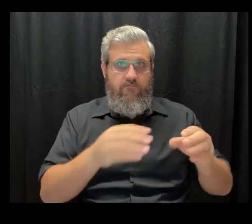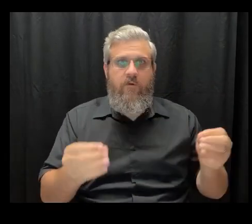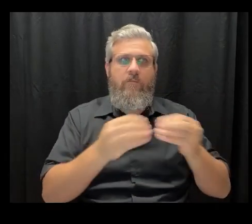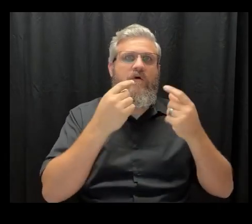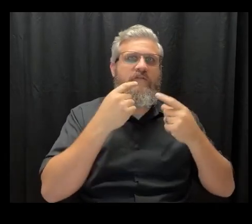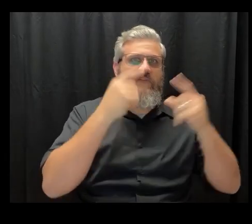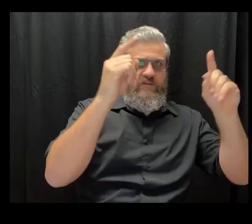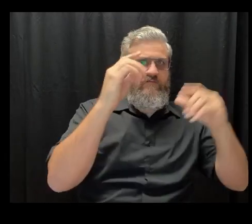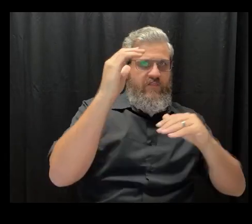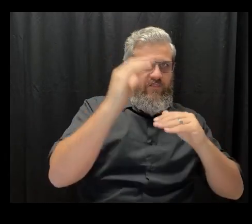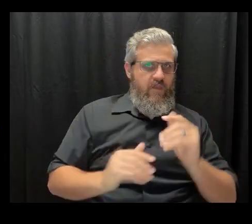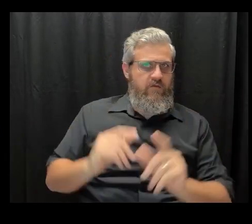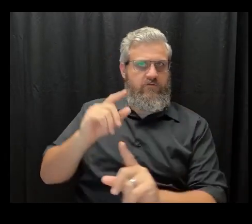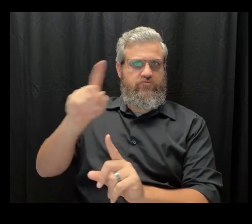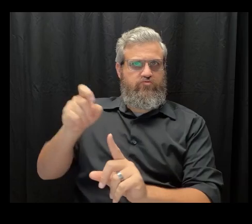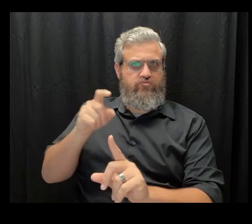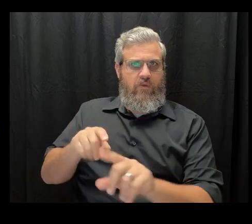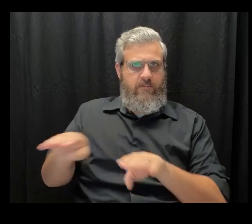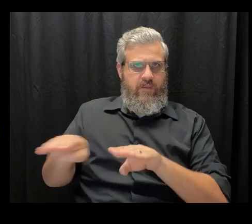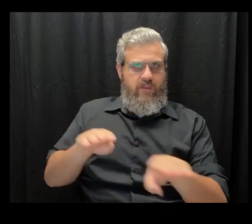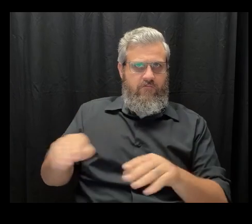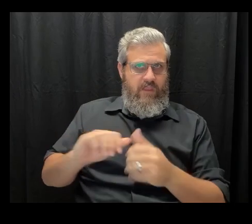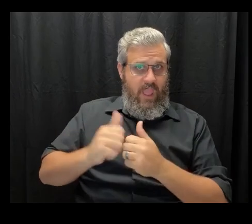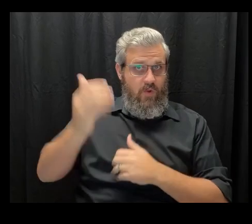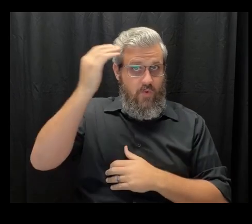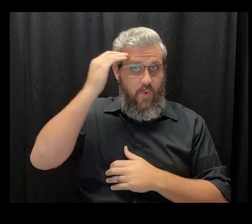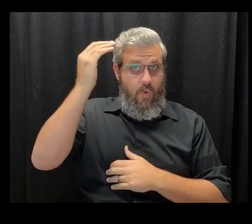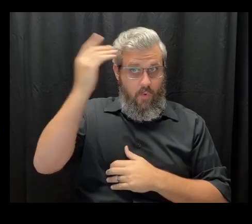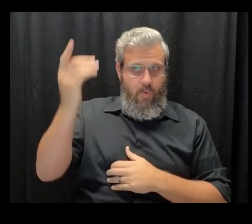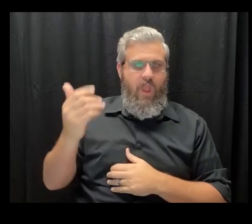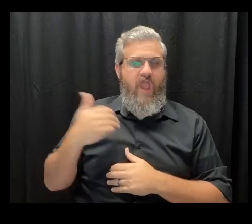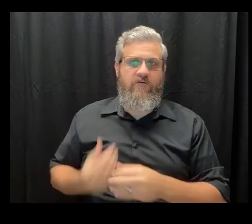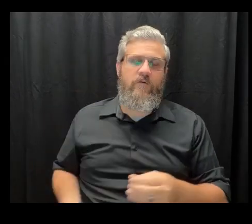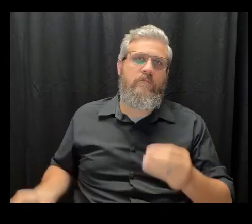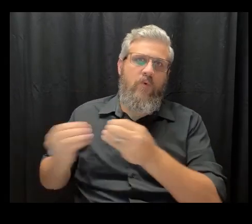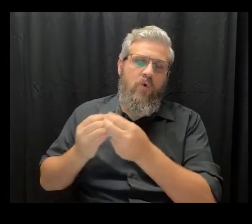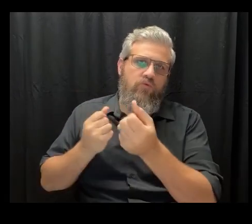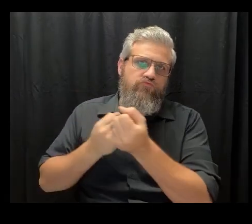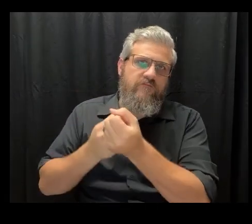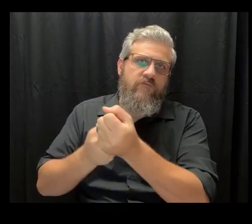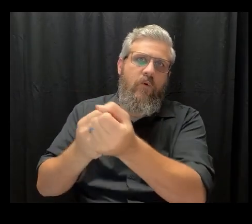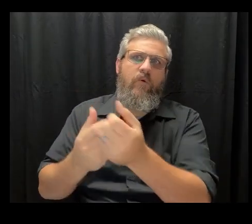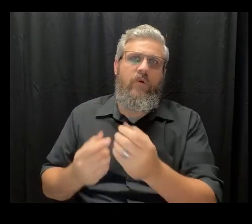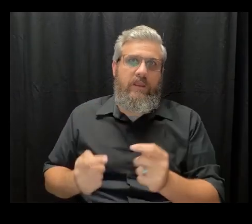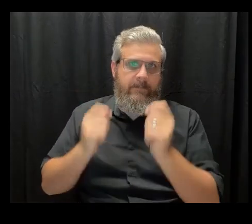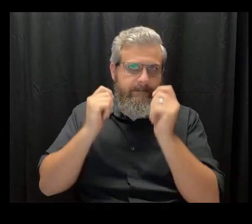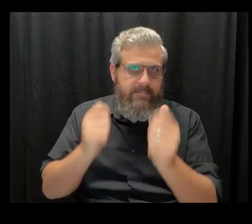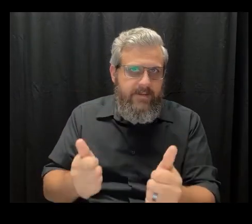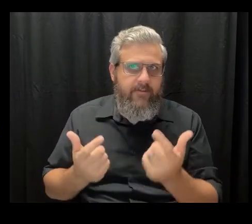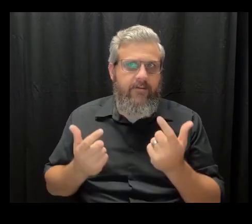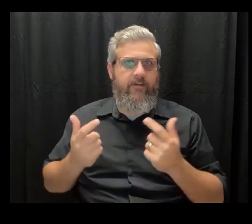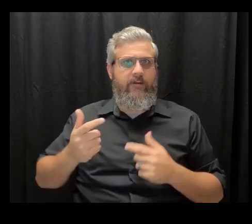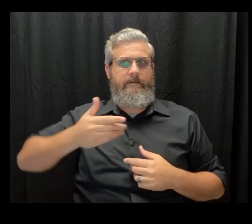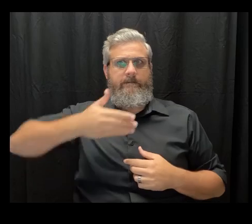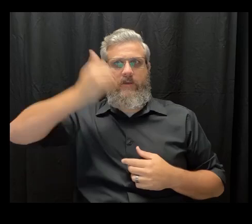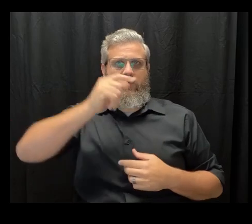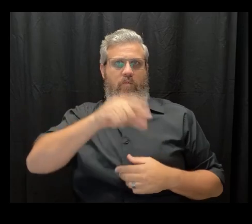in a greater amount of reinforcement that's more immediate, higher quality, and easier to gain.